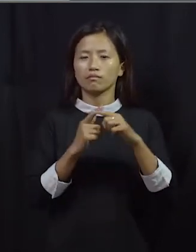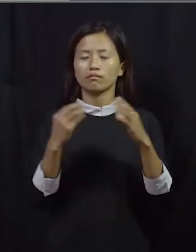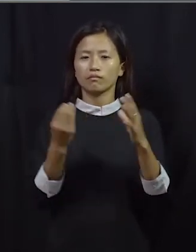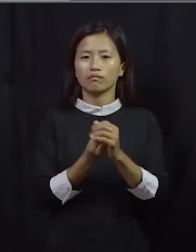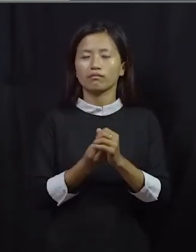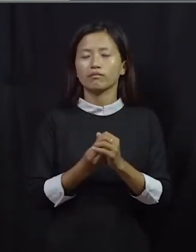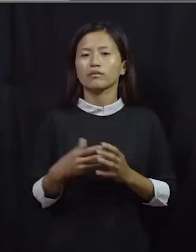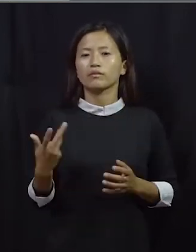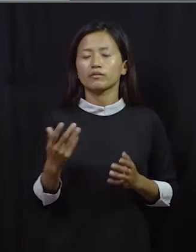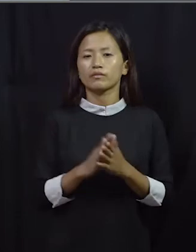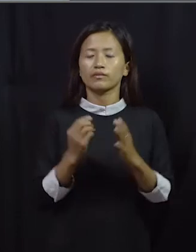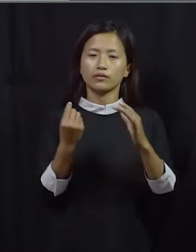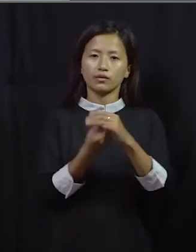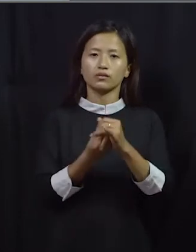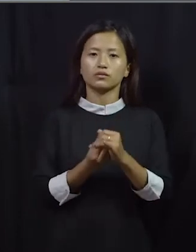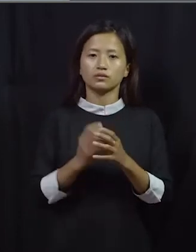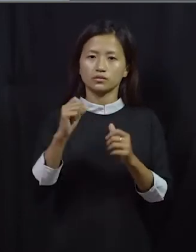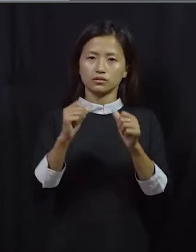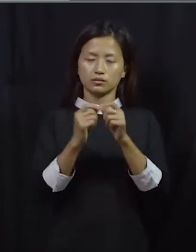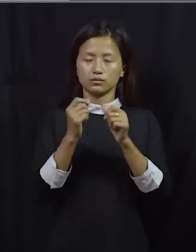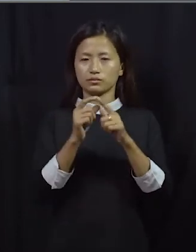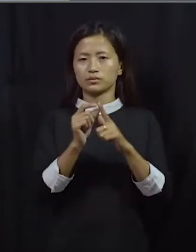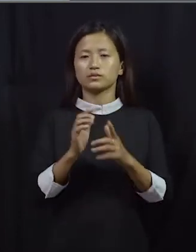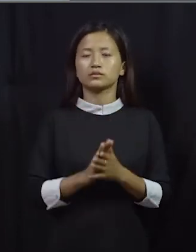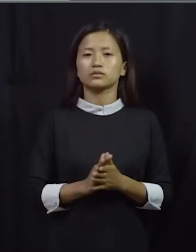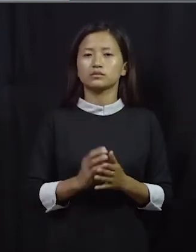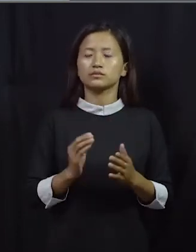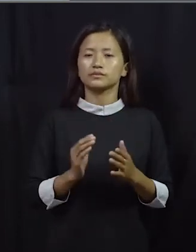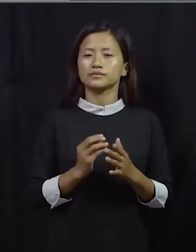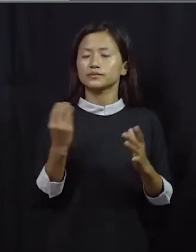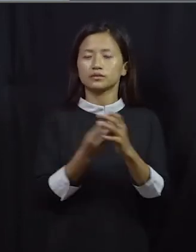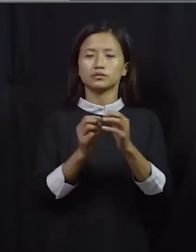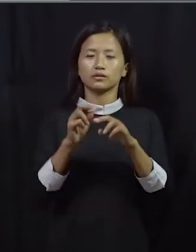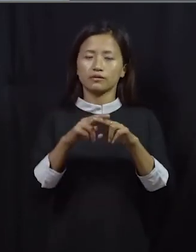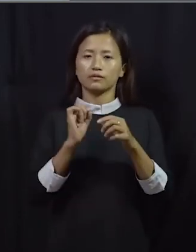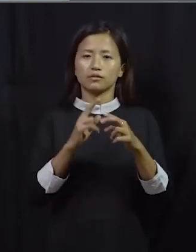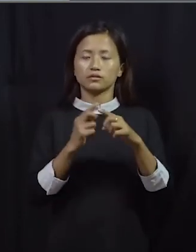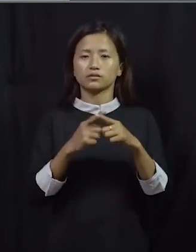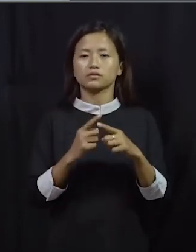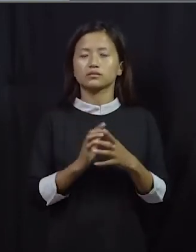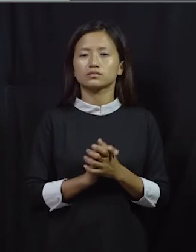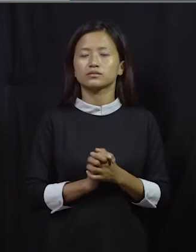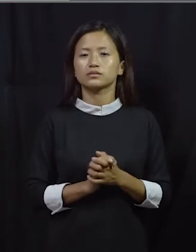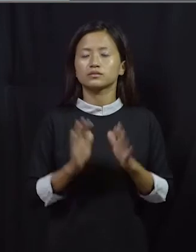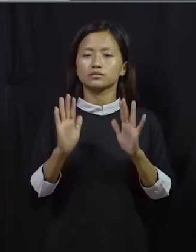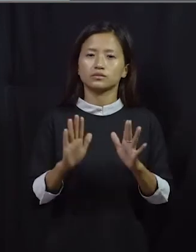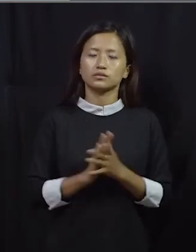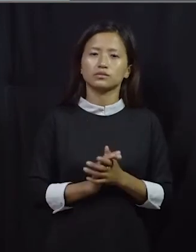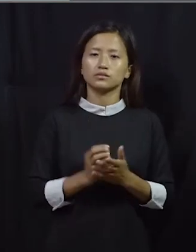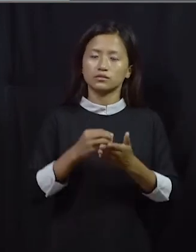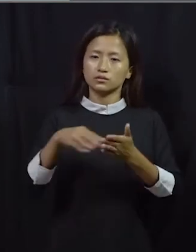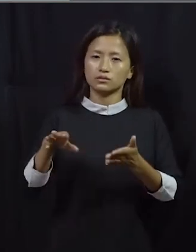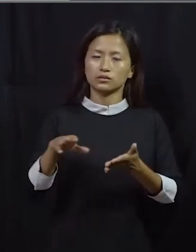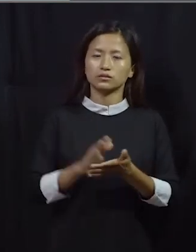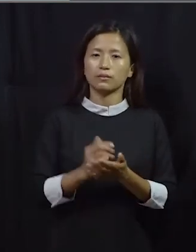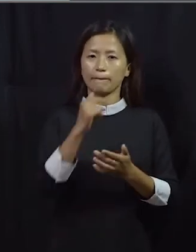there is an additional capital or whatever, the capital is fixed. So they cannot add this. So we will have to deduct